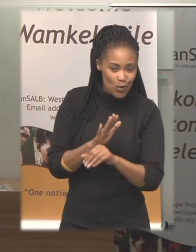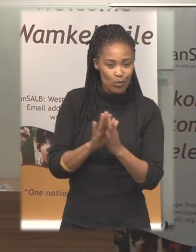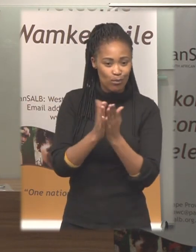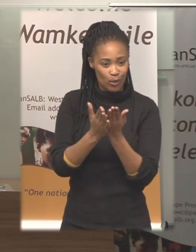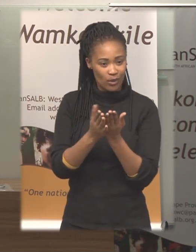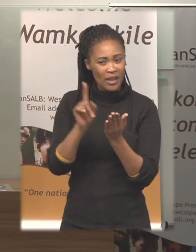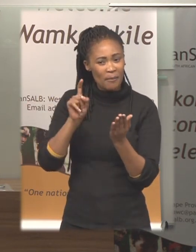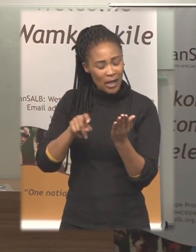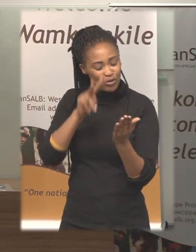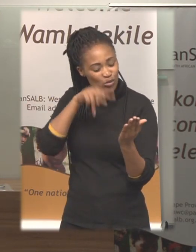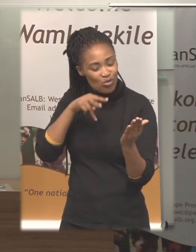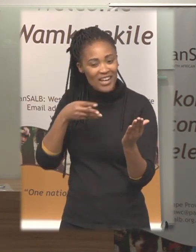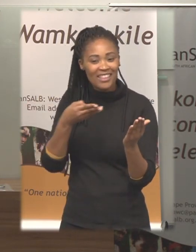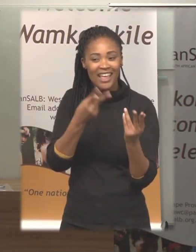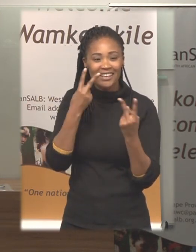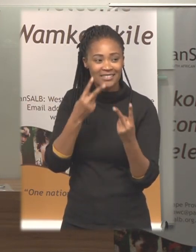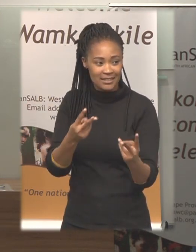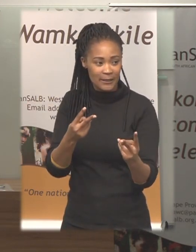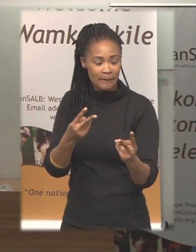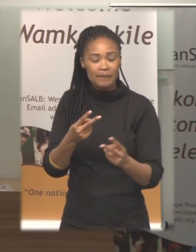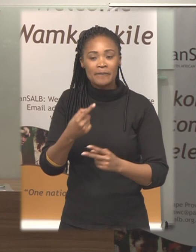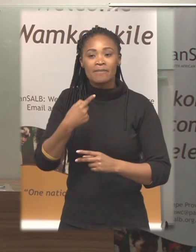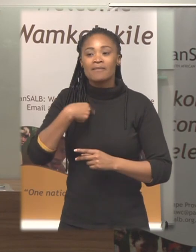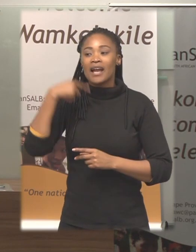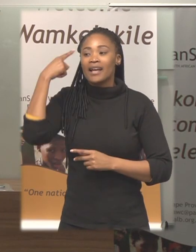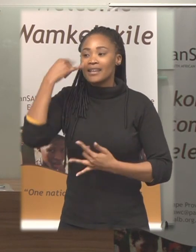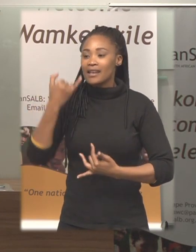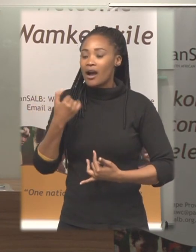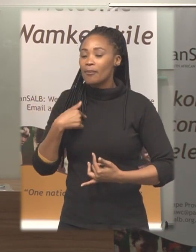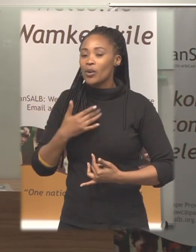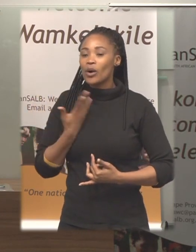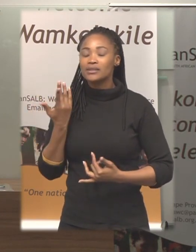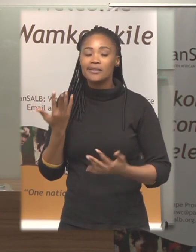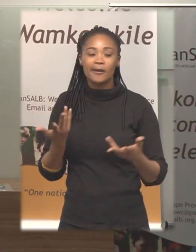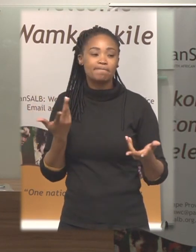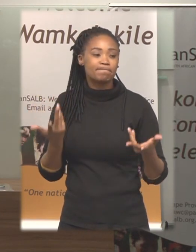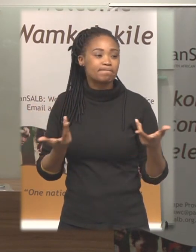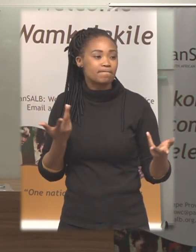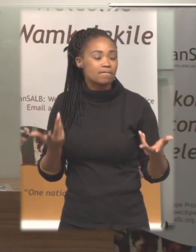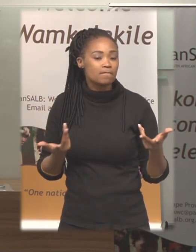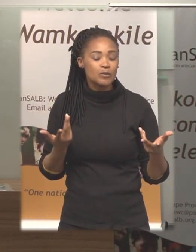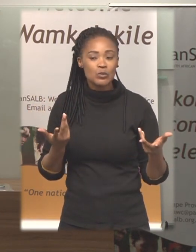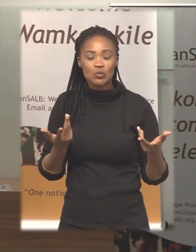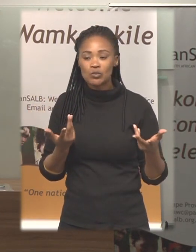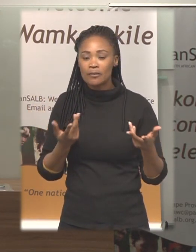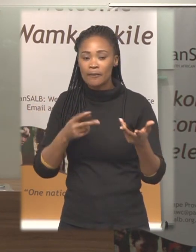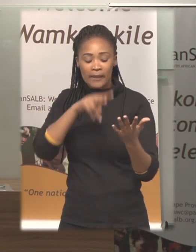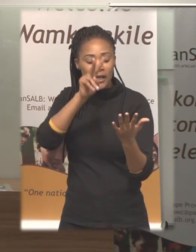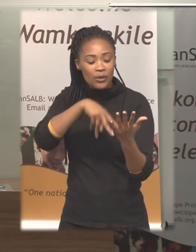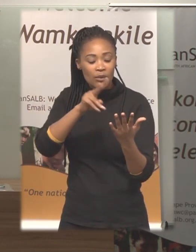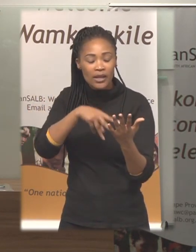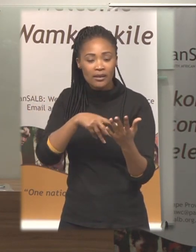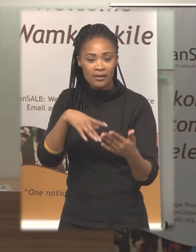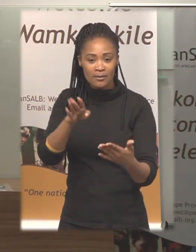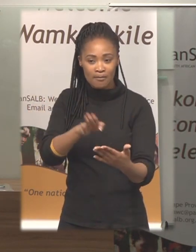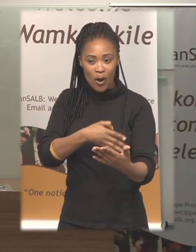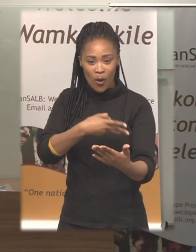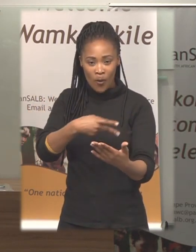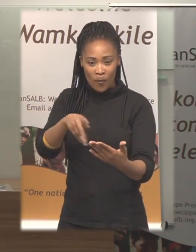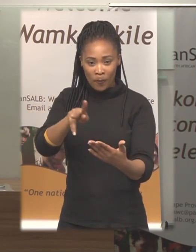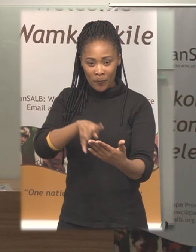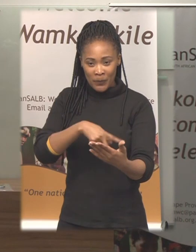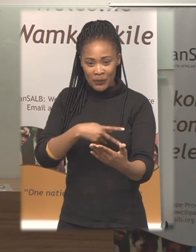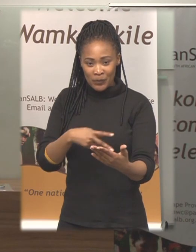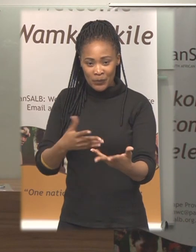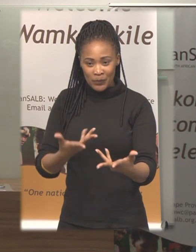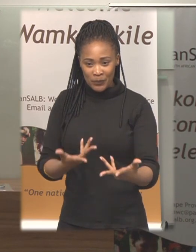look at that. I think I want to rather read this poem to end off with, which